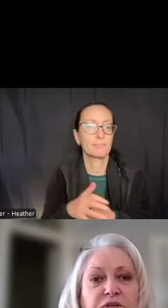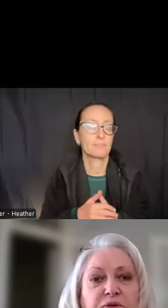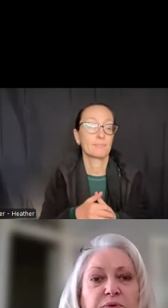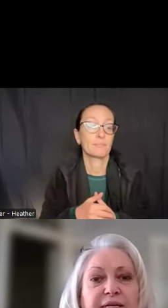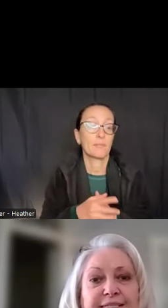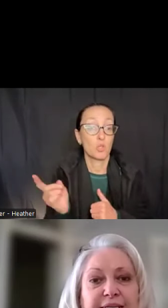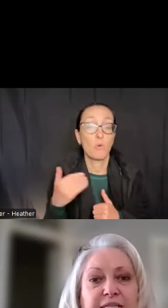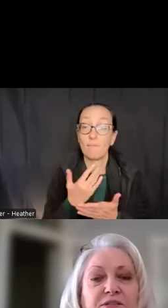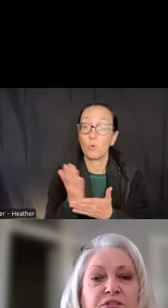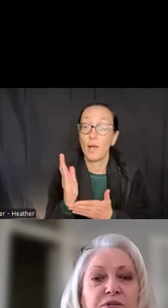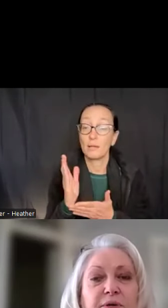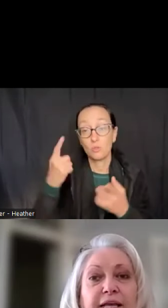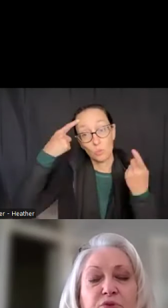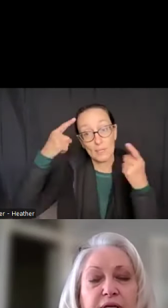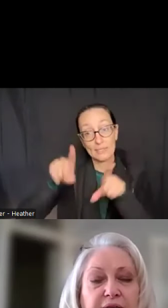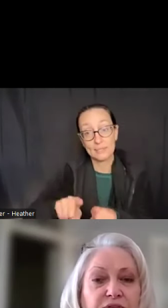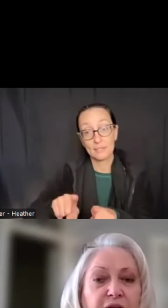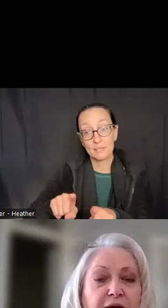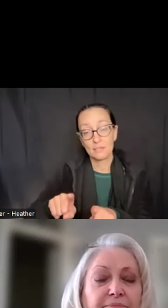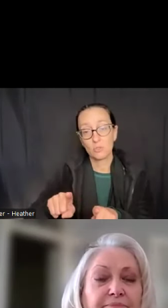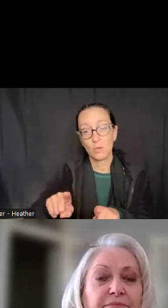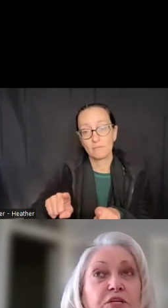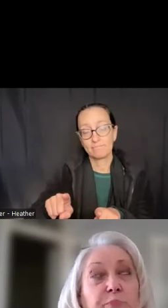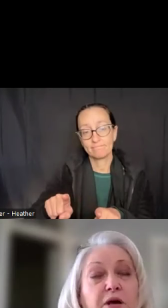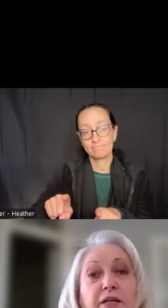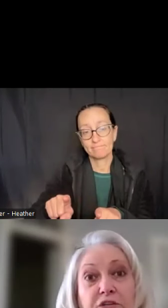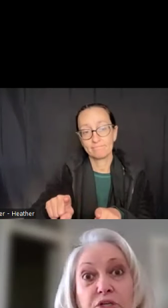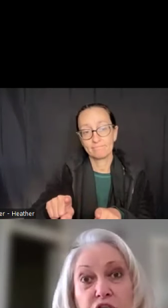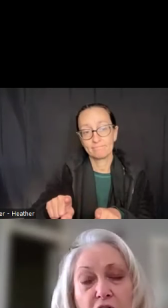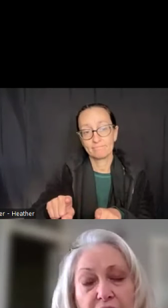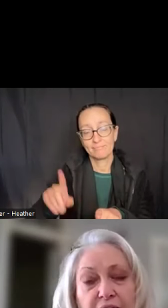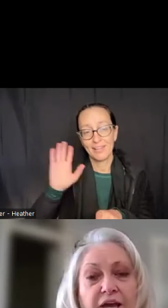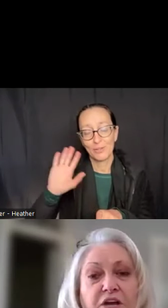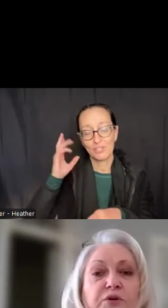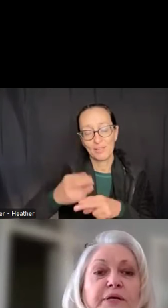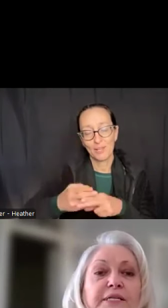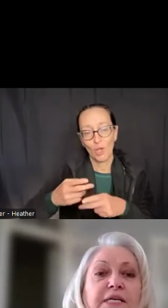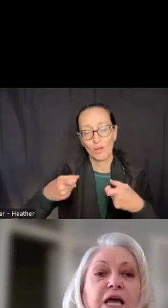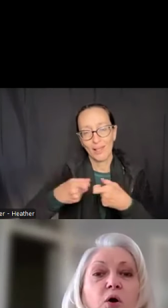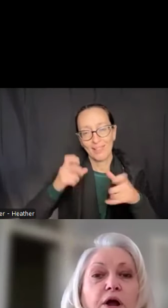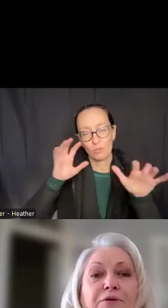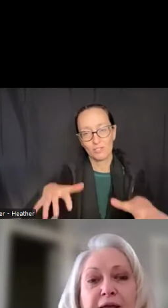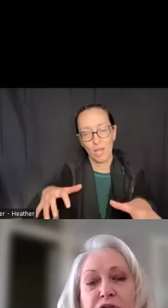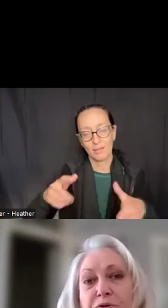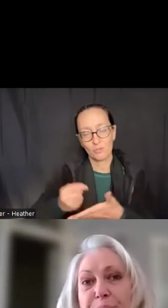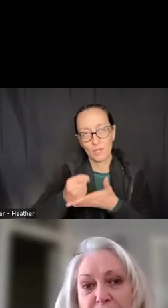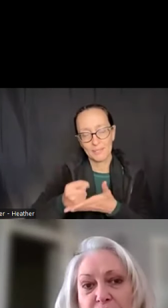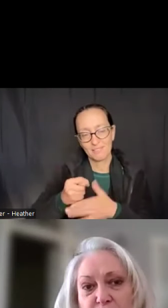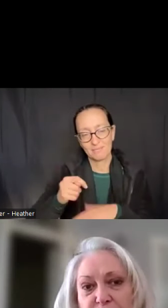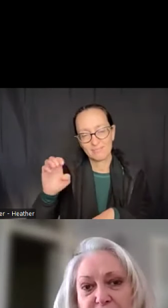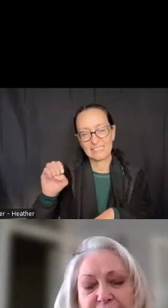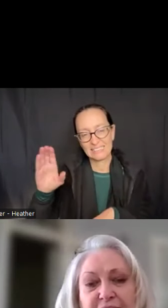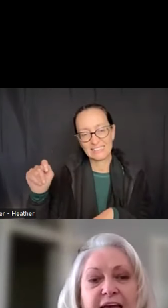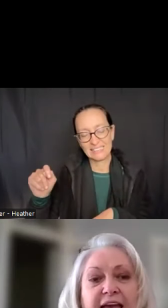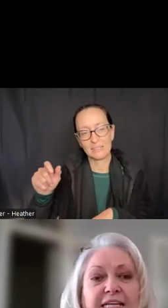right to consent to it used to be called electric shock treatment or other